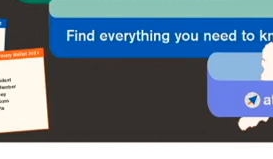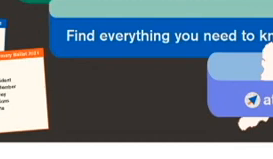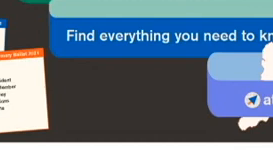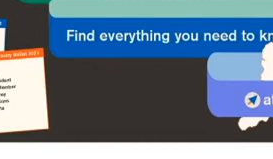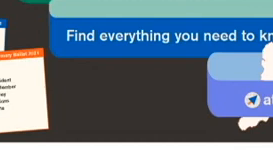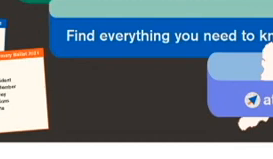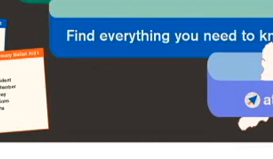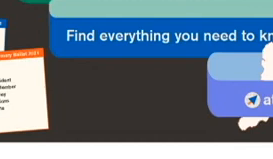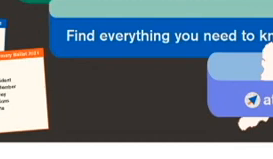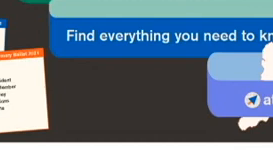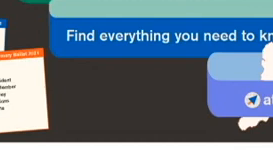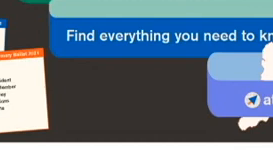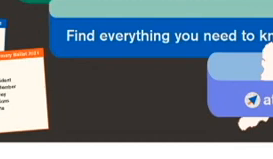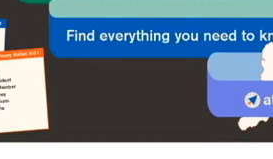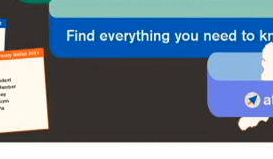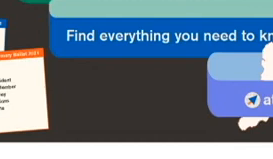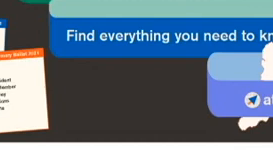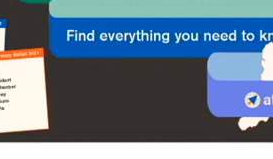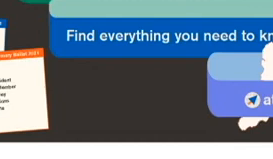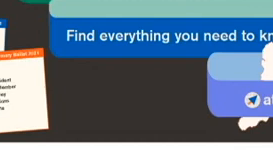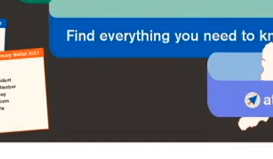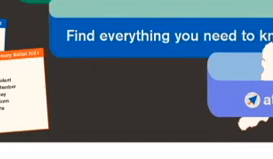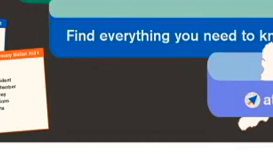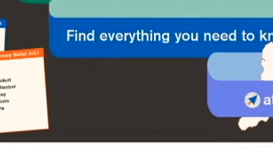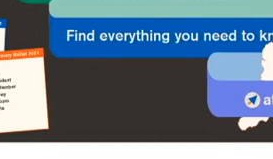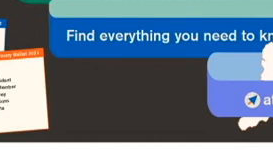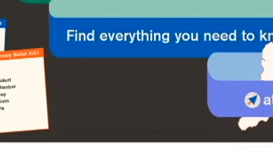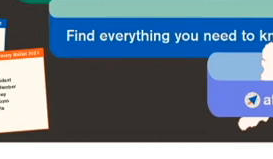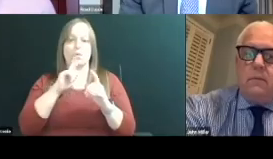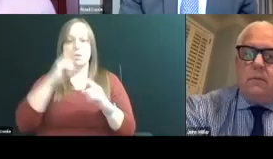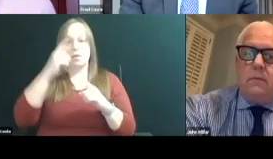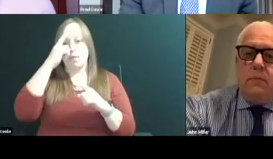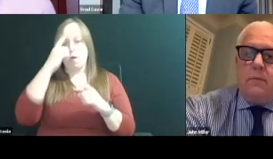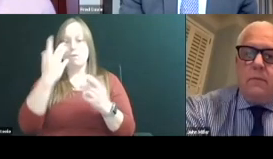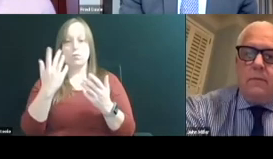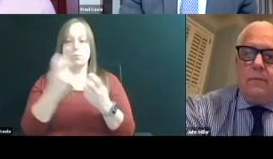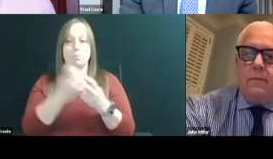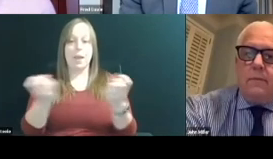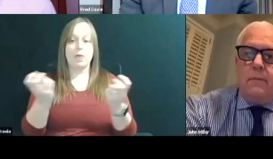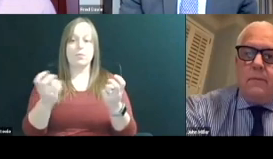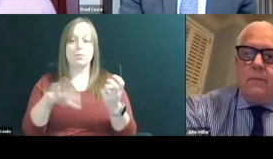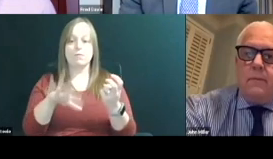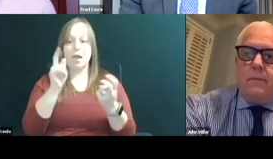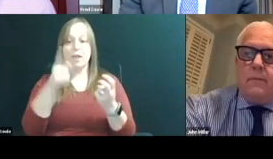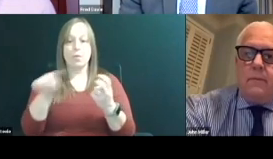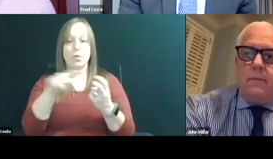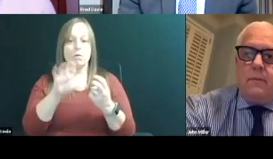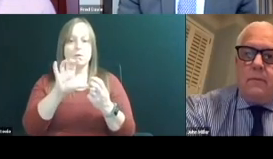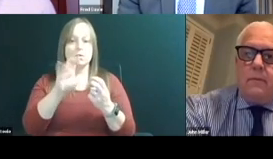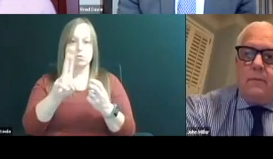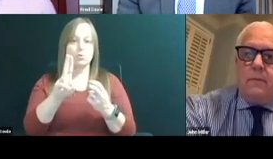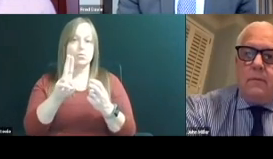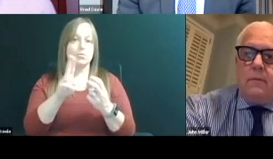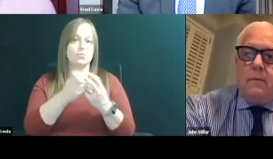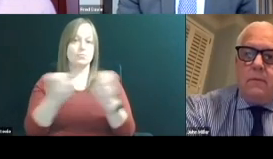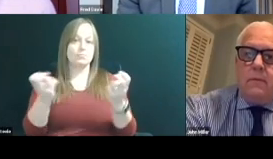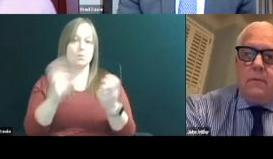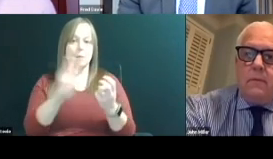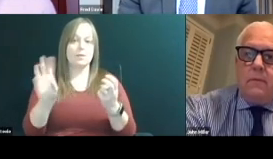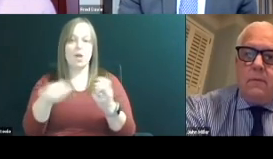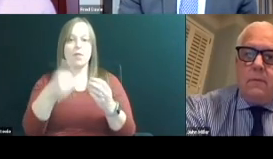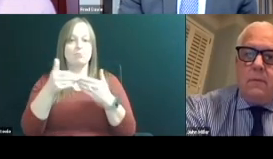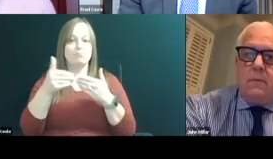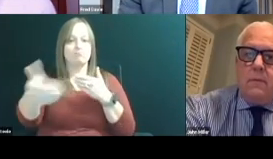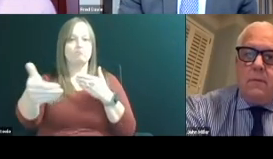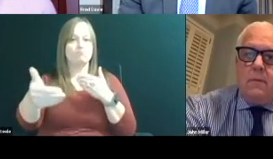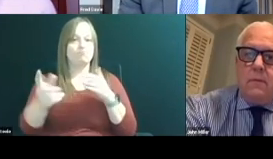civic conversations that have been really thoughtful panels. You can find those at the Citizens Union website. There will be others coming